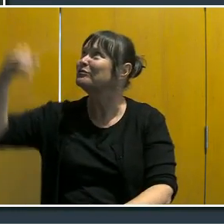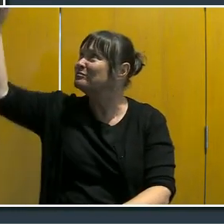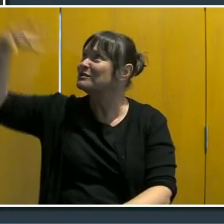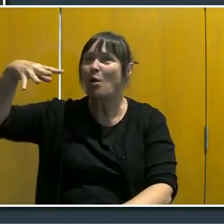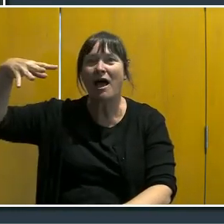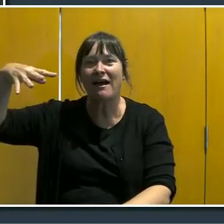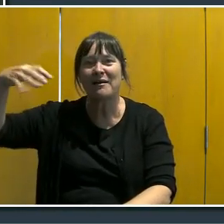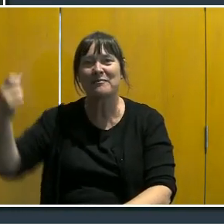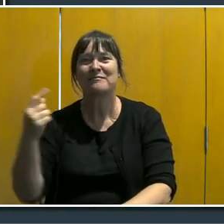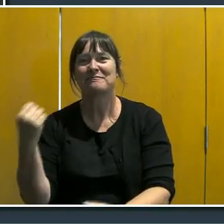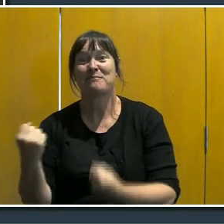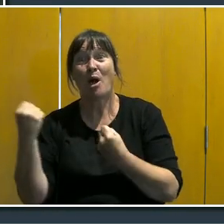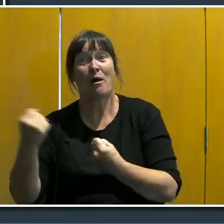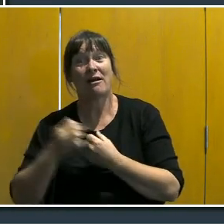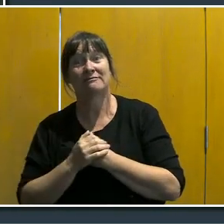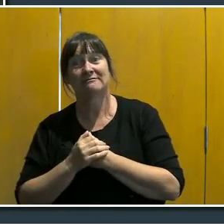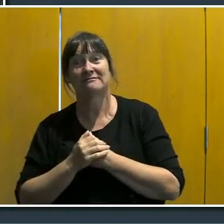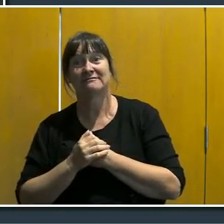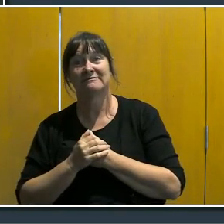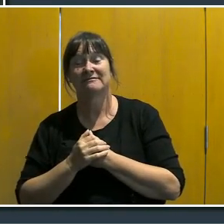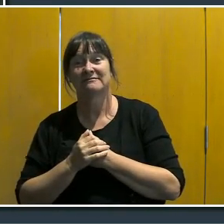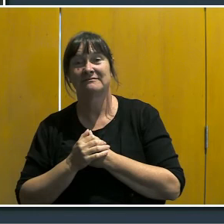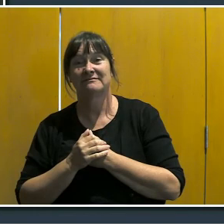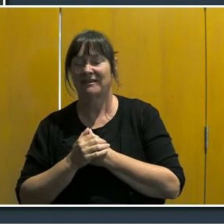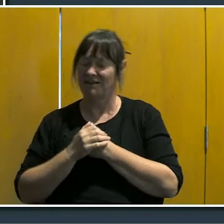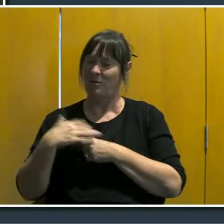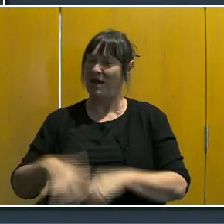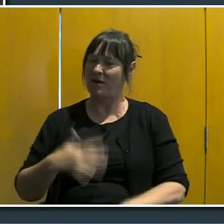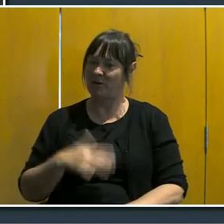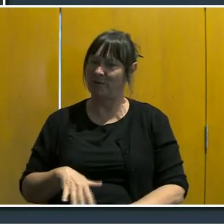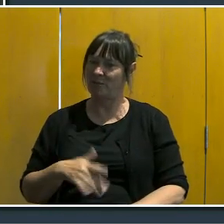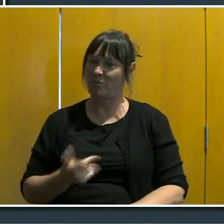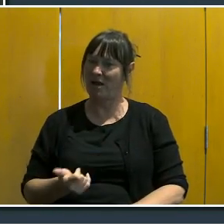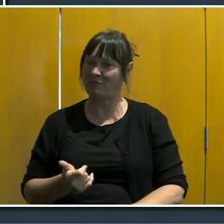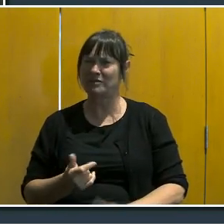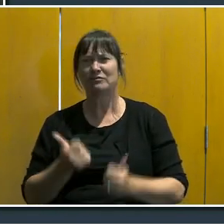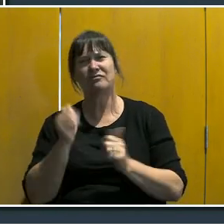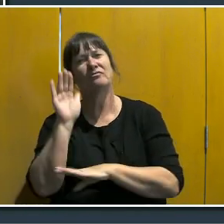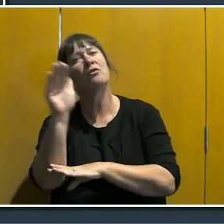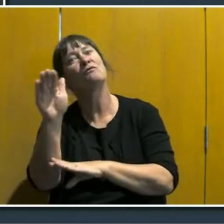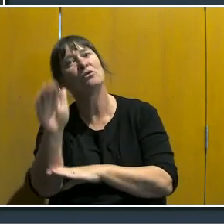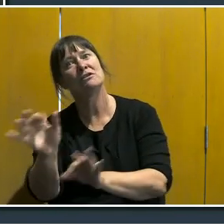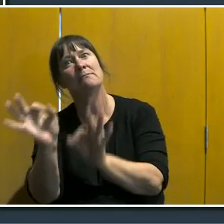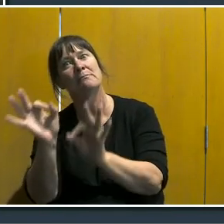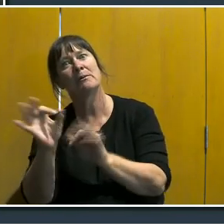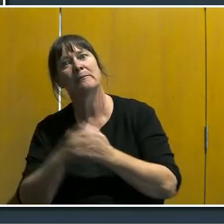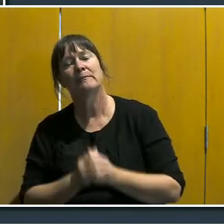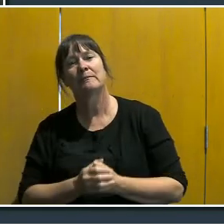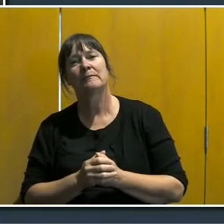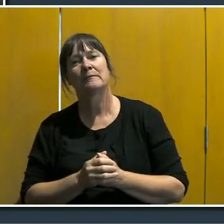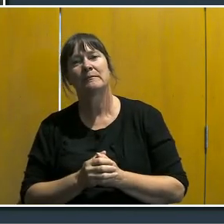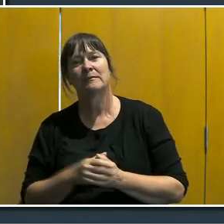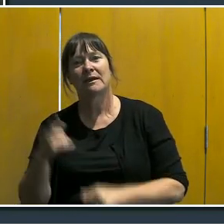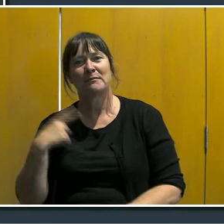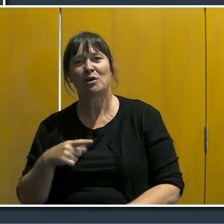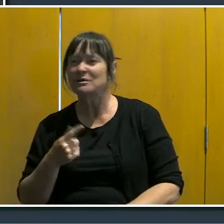left on the battery bank, and I look at that and I go, what an option for the future. And the guys that work for me are quite shocked by that, because it didn't cost